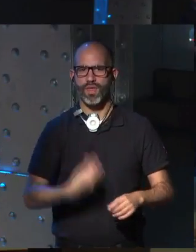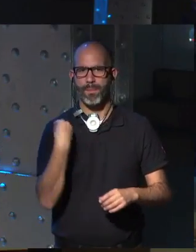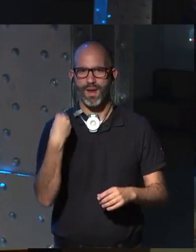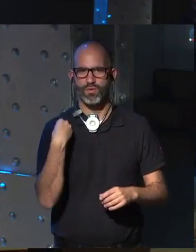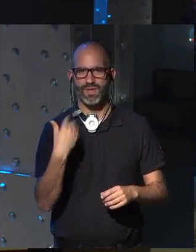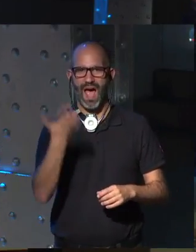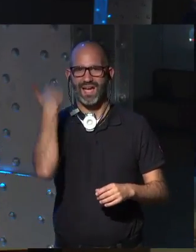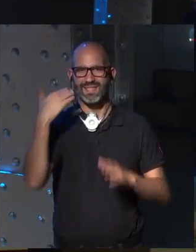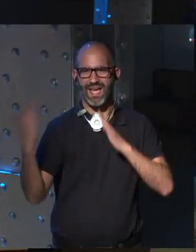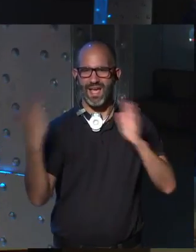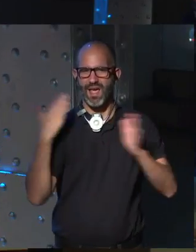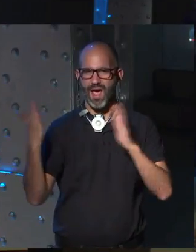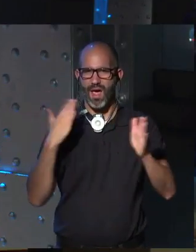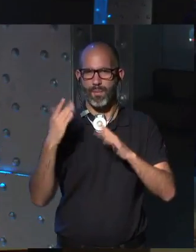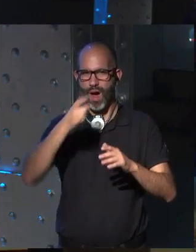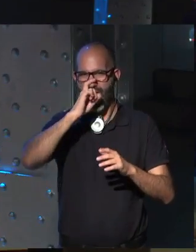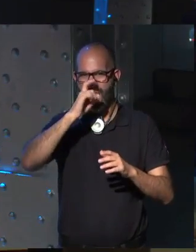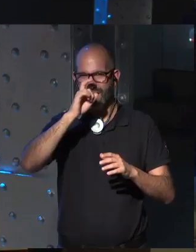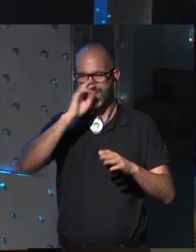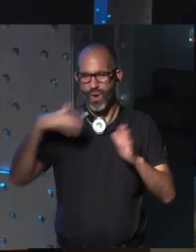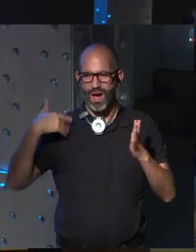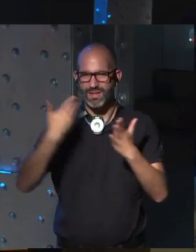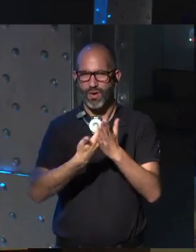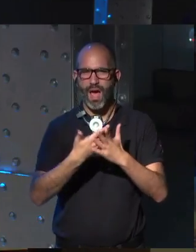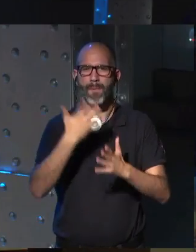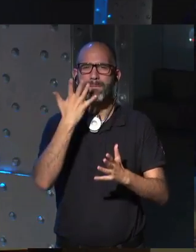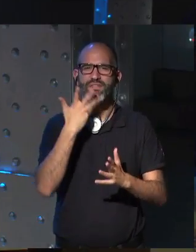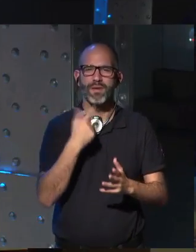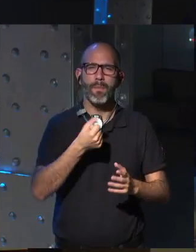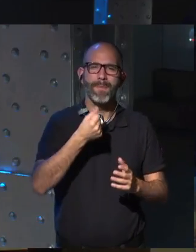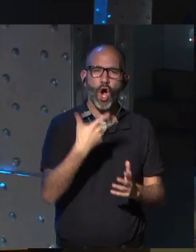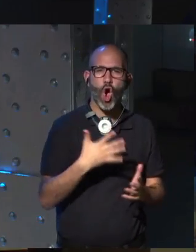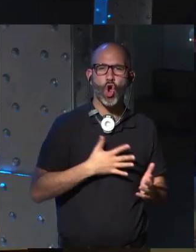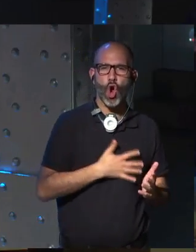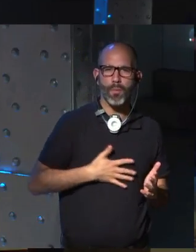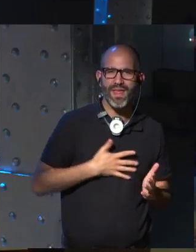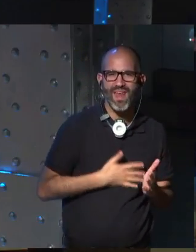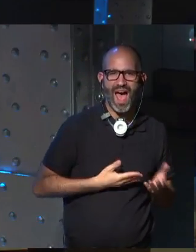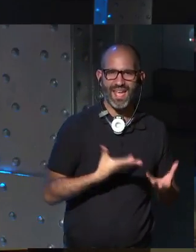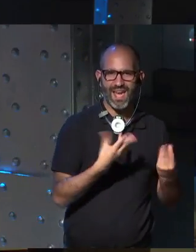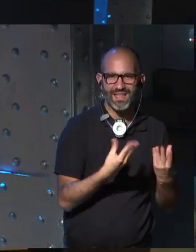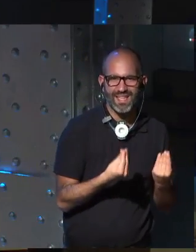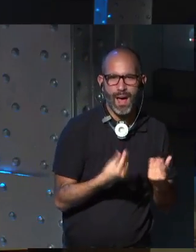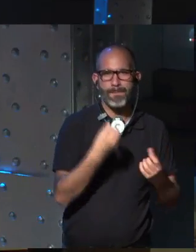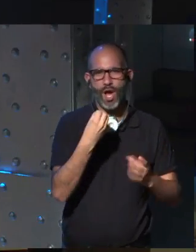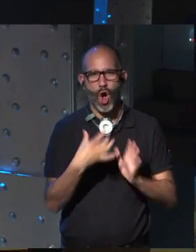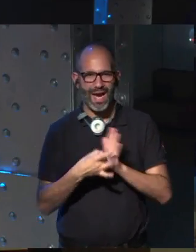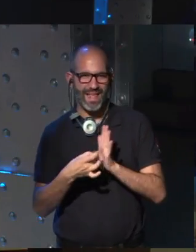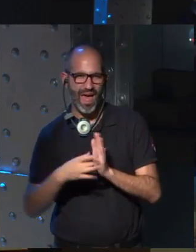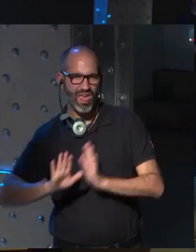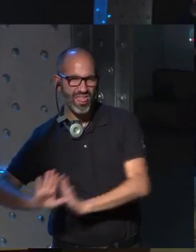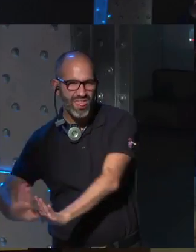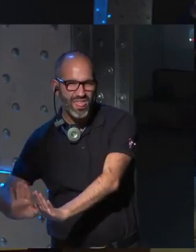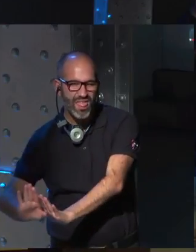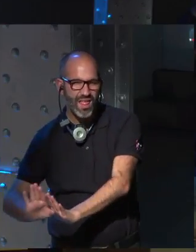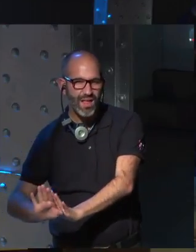southern Spain. From the time of Edison, I was still doing the same. Do we prefer comfort and quantity rather than quality? What